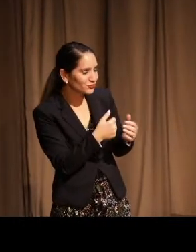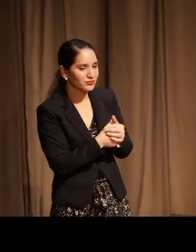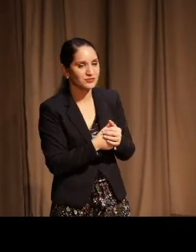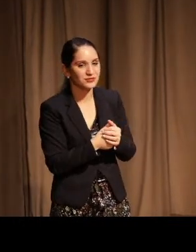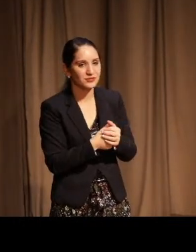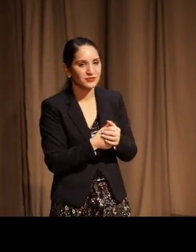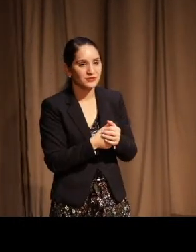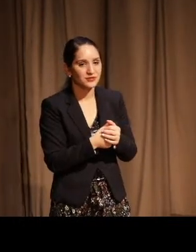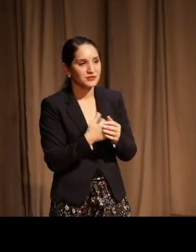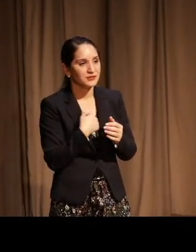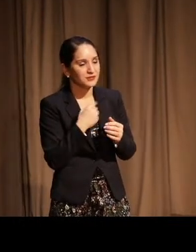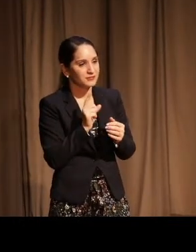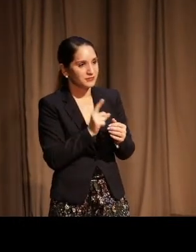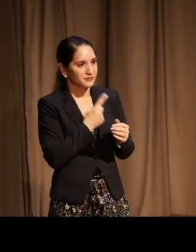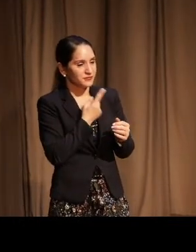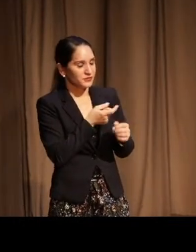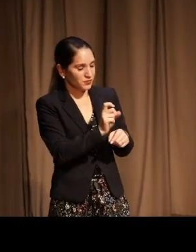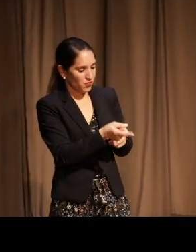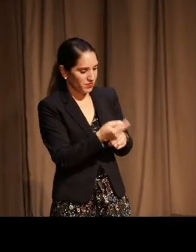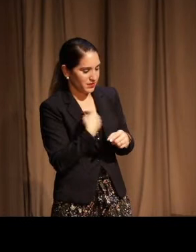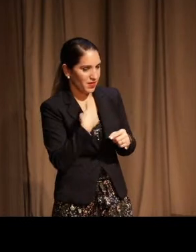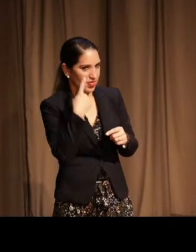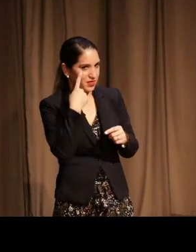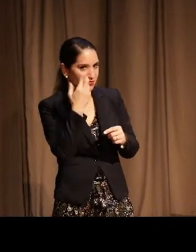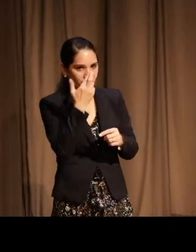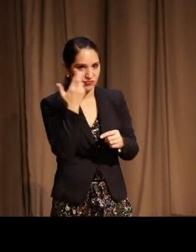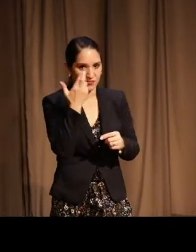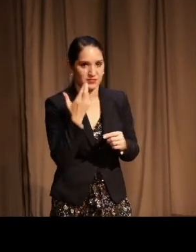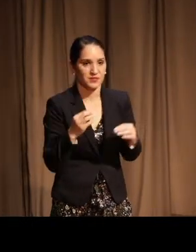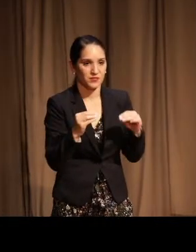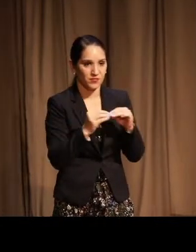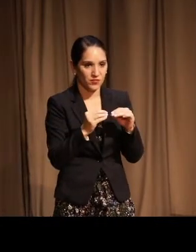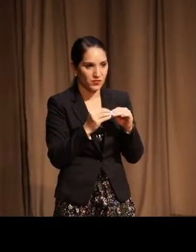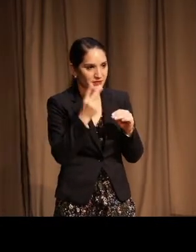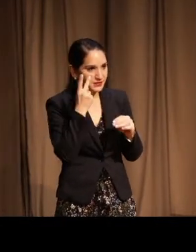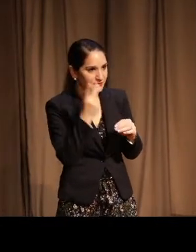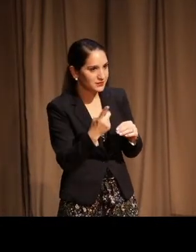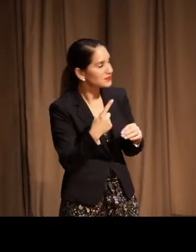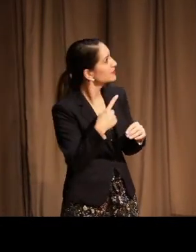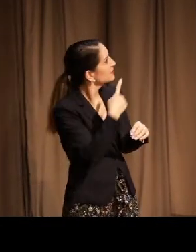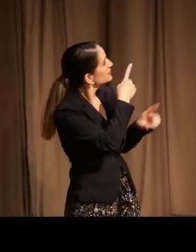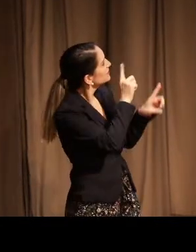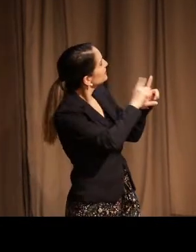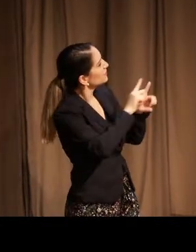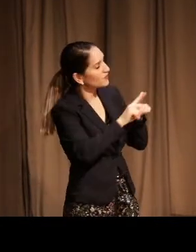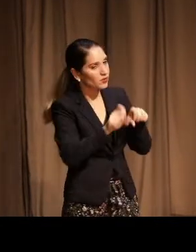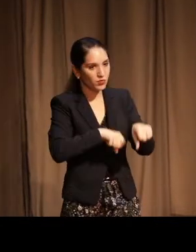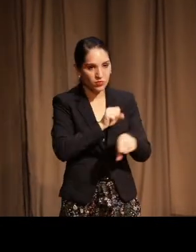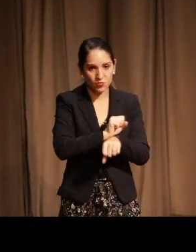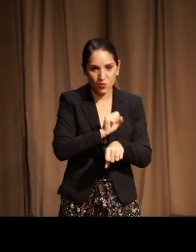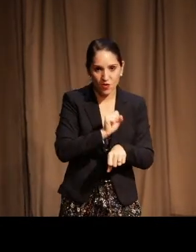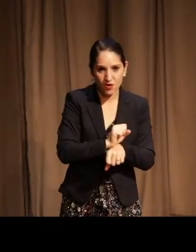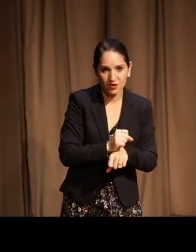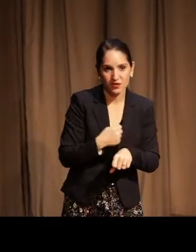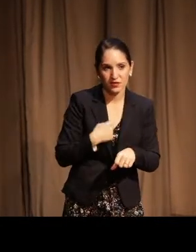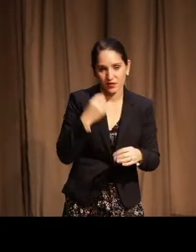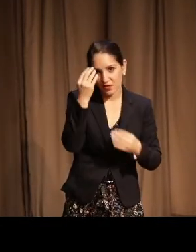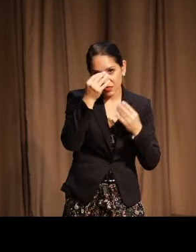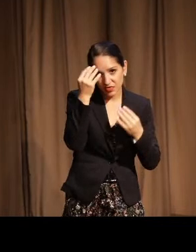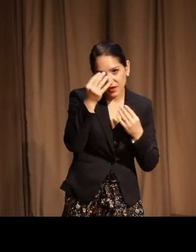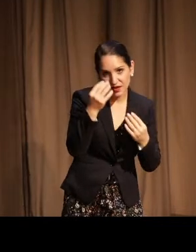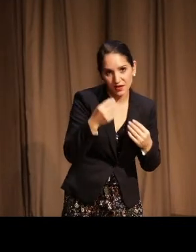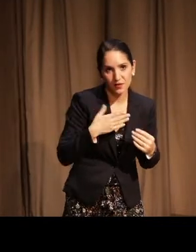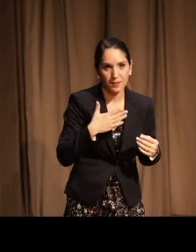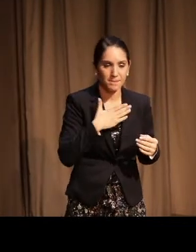when was the first moment? I think, I started seeing a lot of these Matre Livres, thinking about the exhibition I did with My Body,